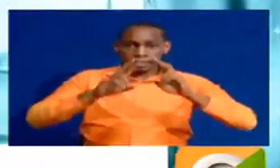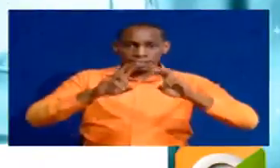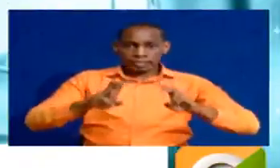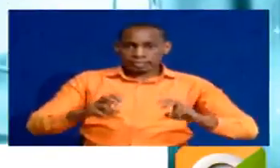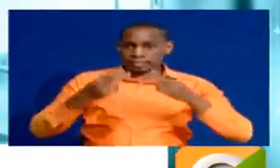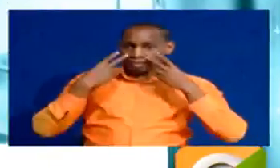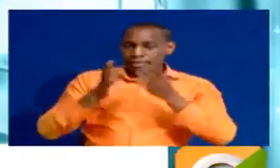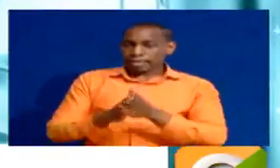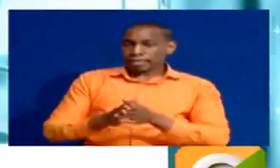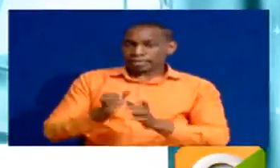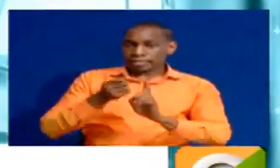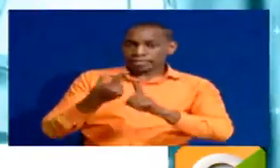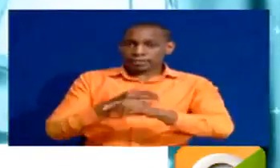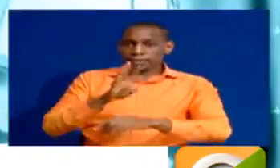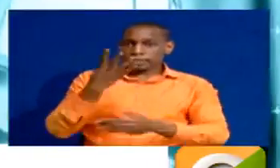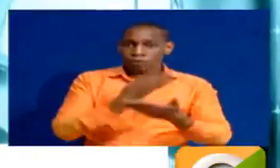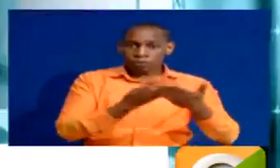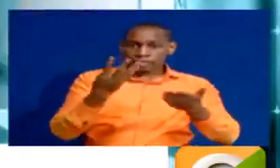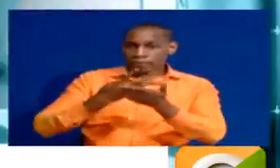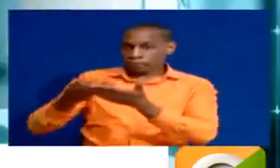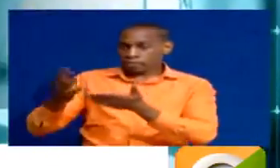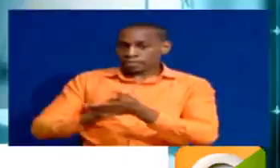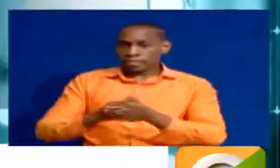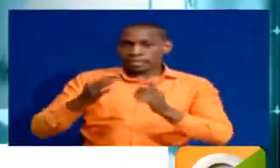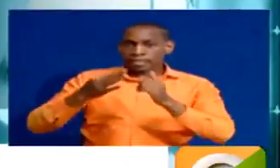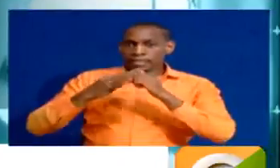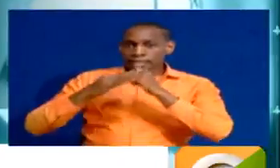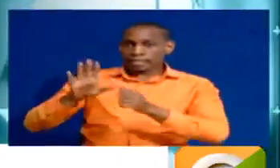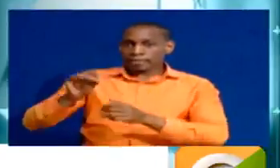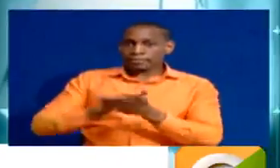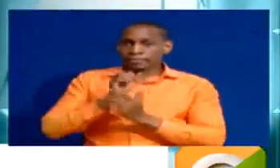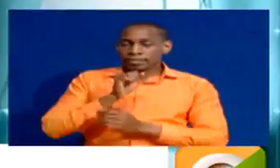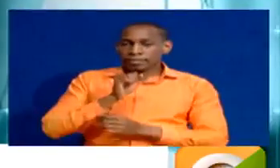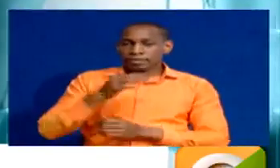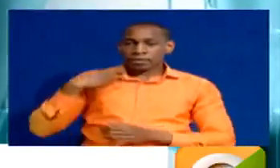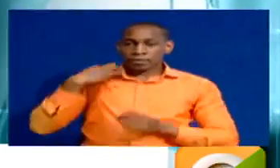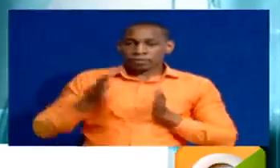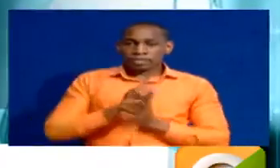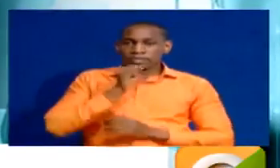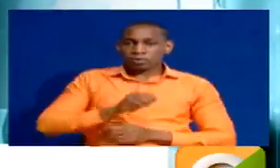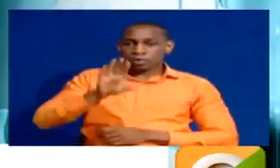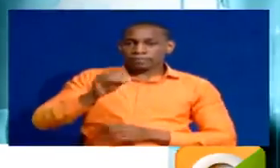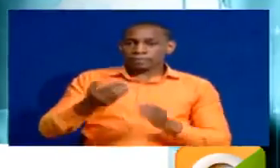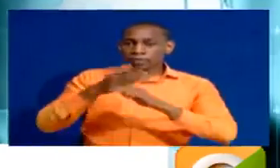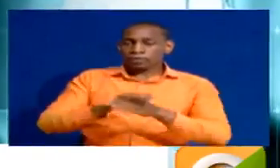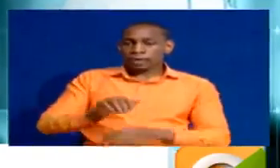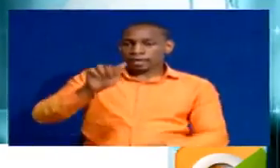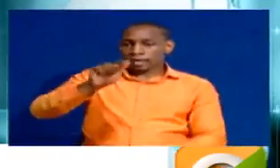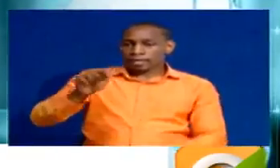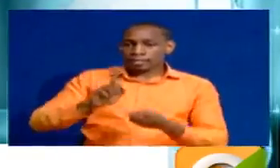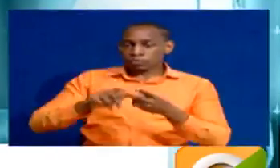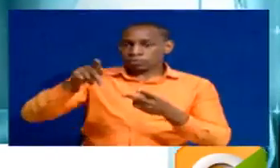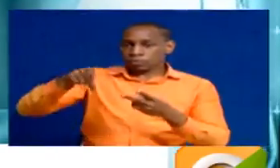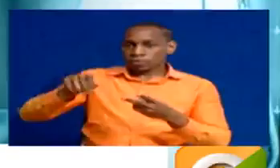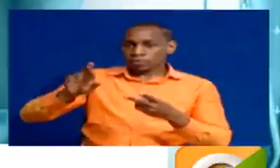which looked at giving the doses 4 weeks apart in 850 volunteers aged 50 and above, found that AstraZeneca followed